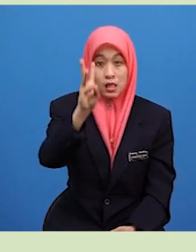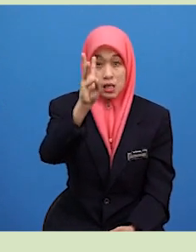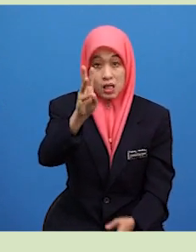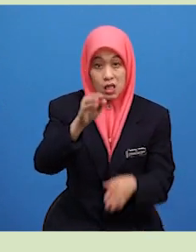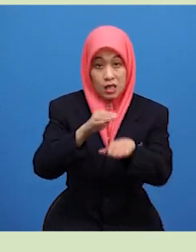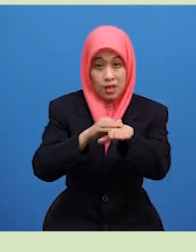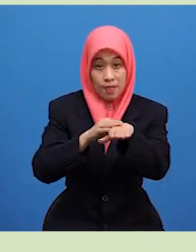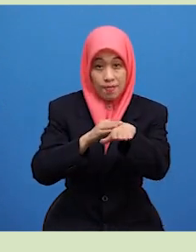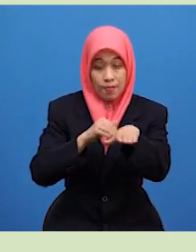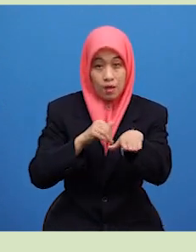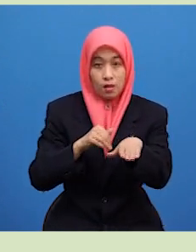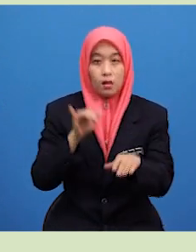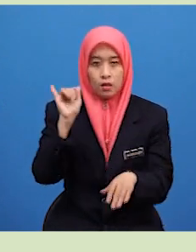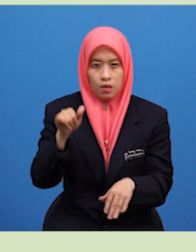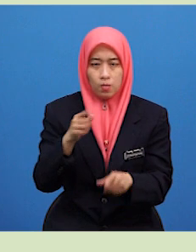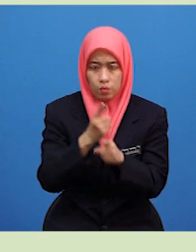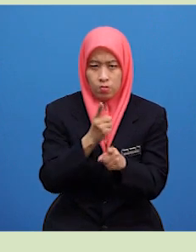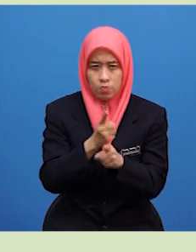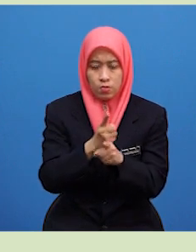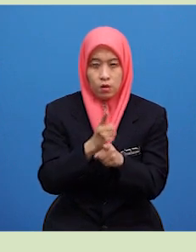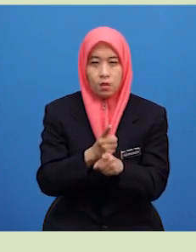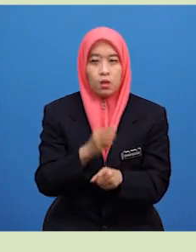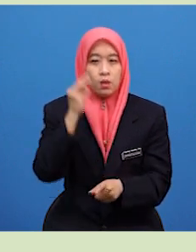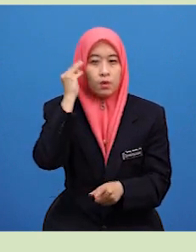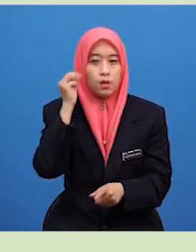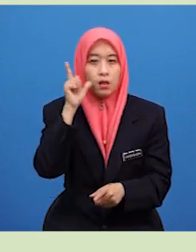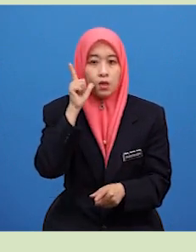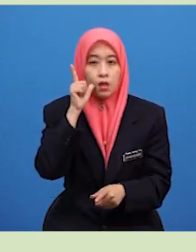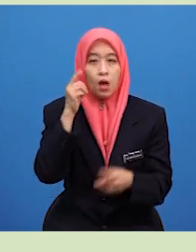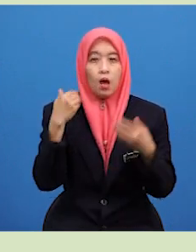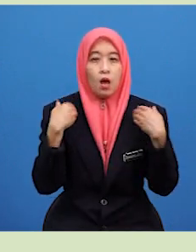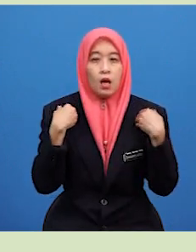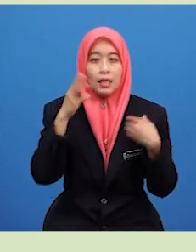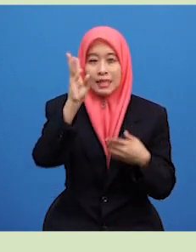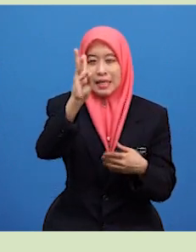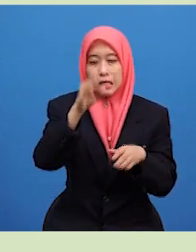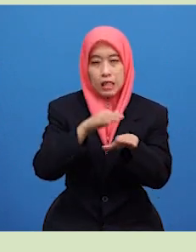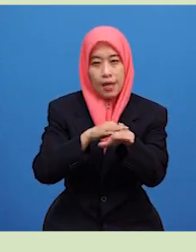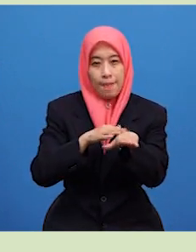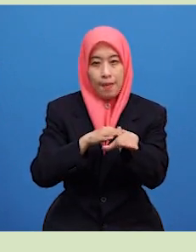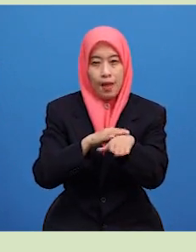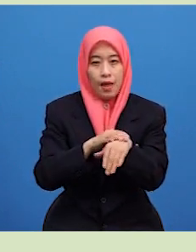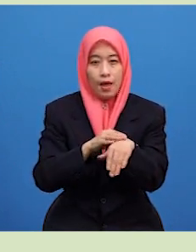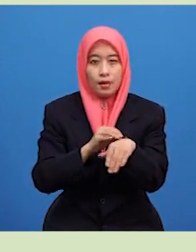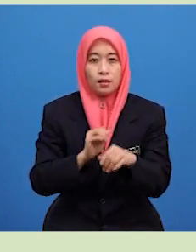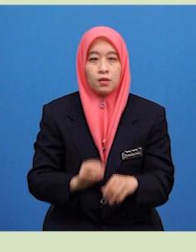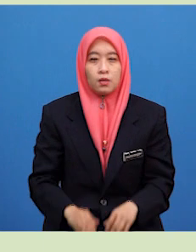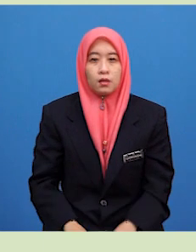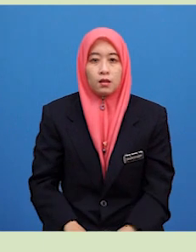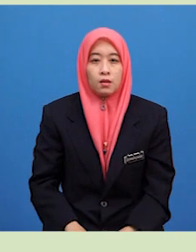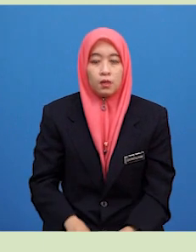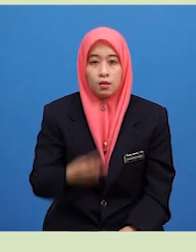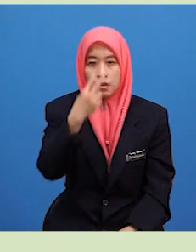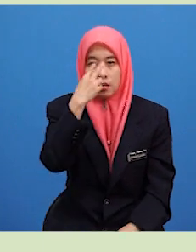6 pets. Yes, exactly. Miss Eliza has 6 pets. Now, let's look